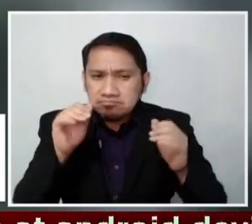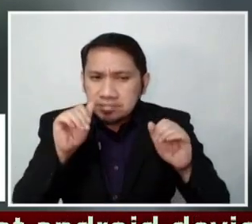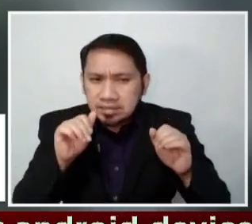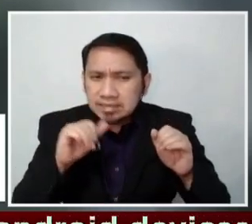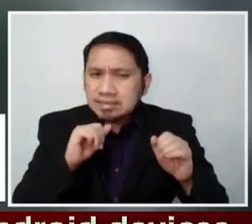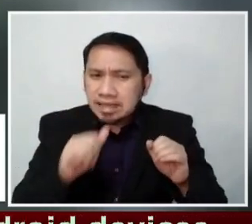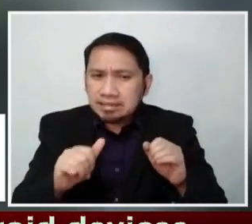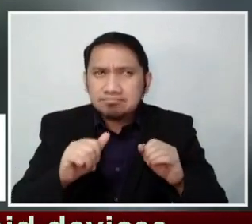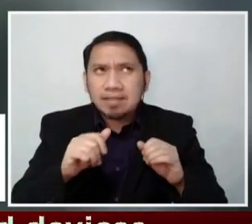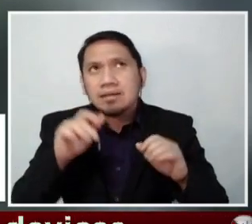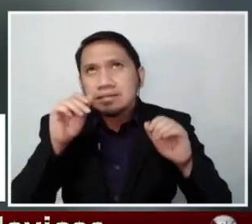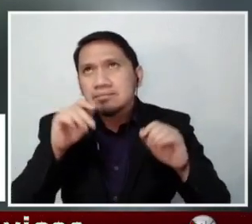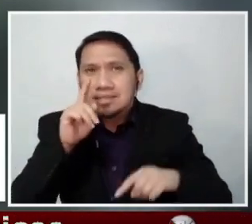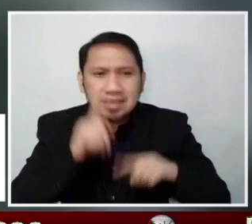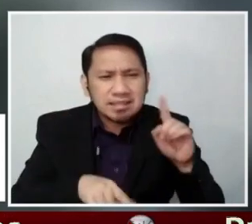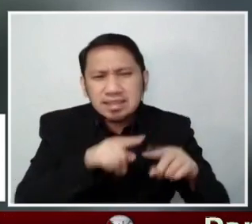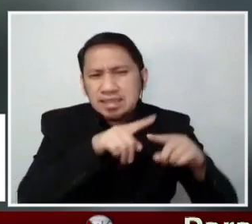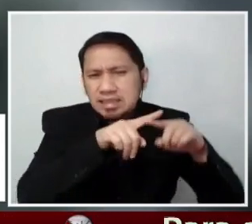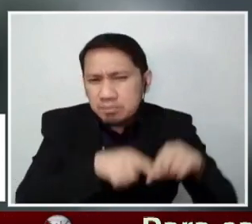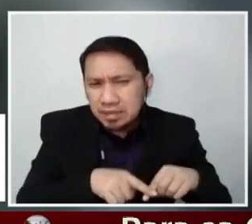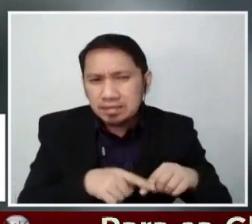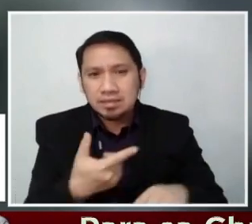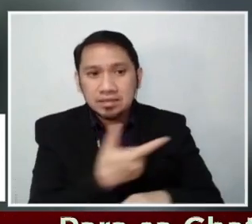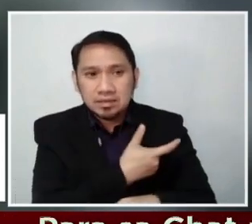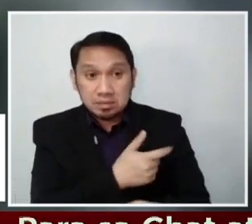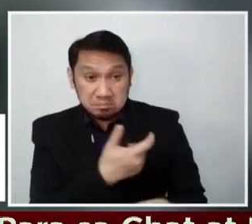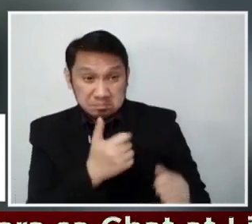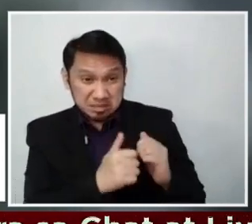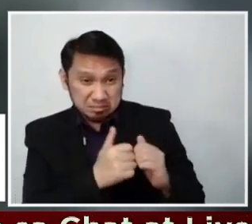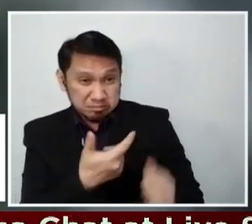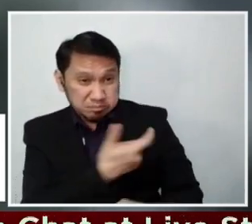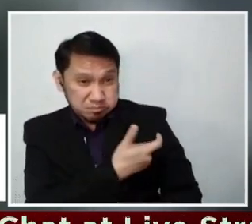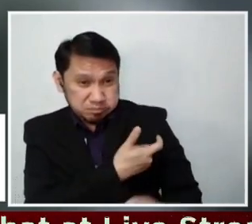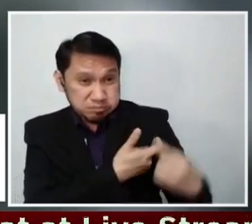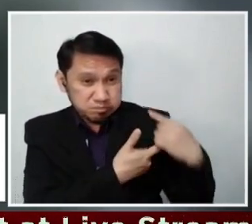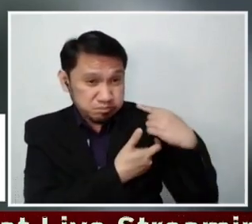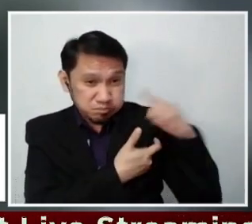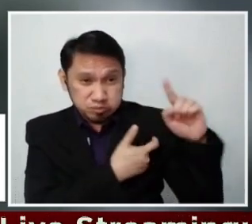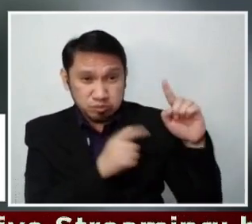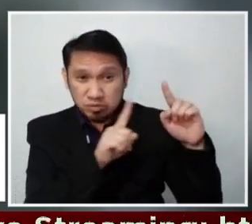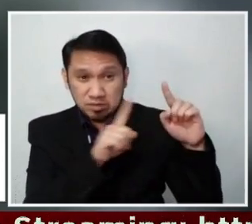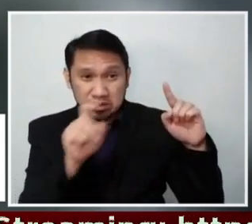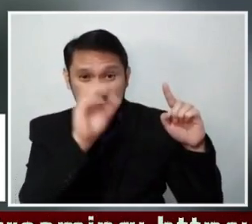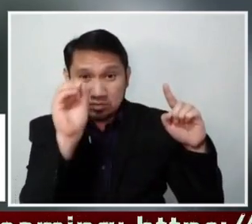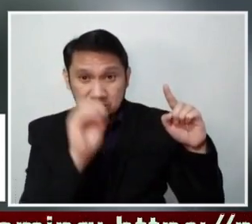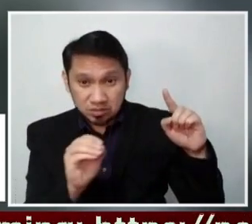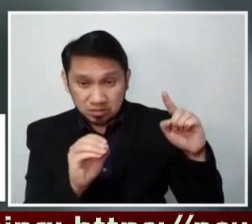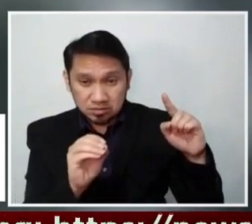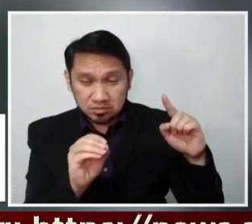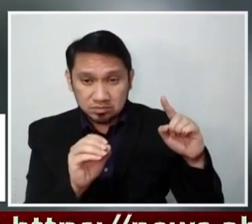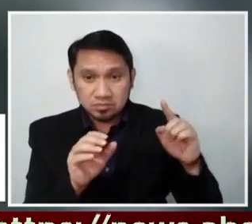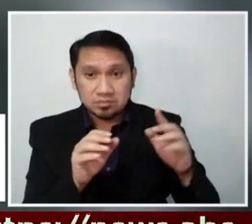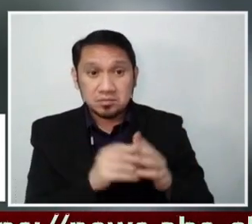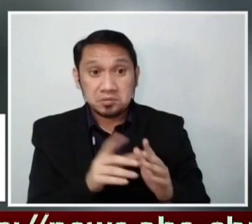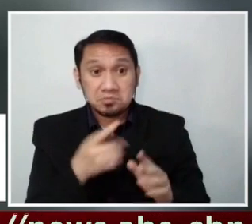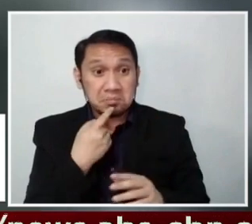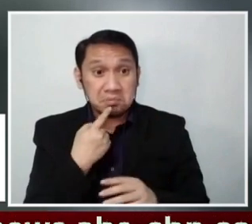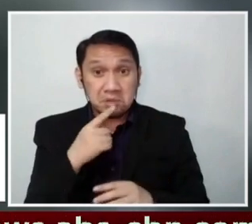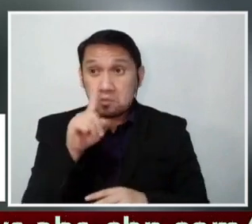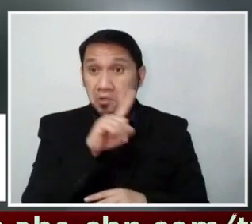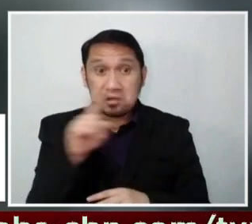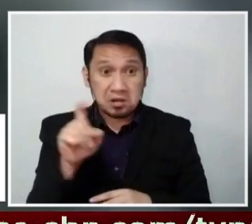such thing as a vaccine that is 100% efficacious. If somebody tells you there is a vaccine that is